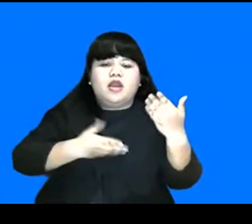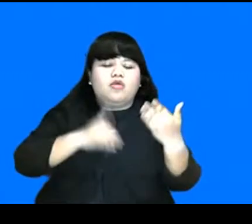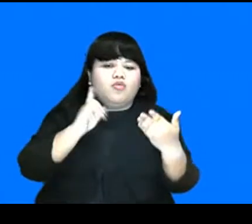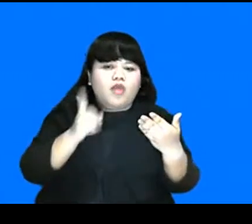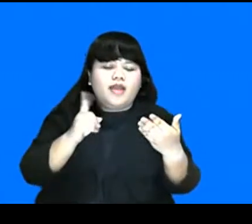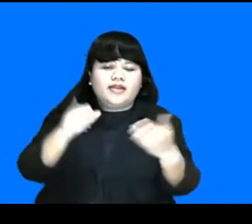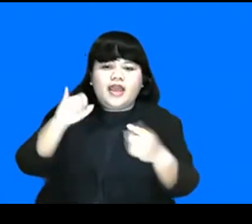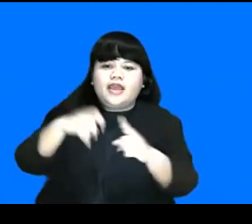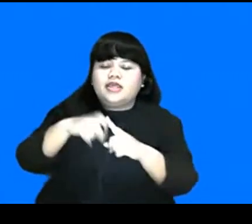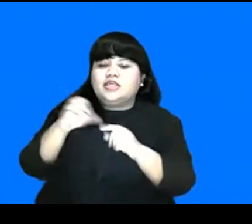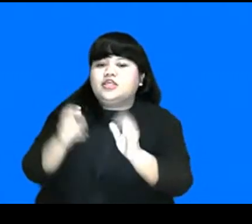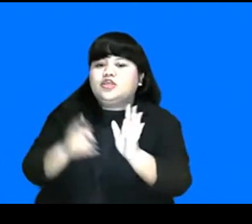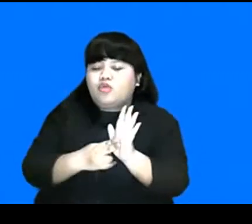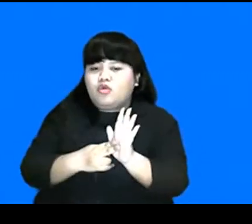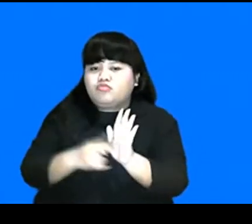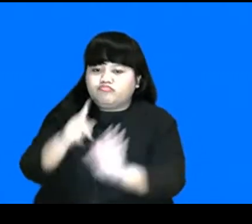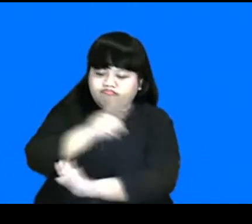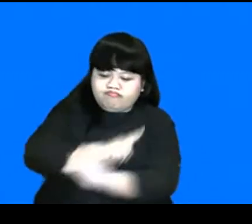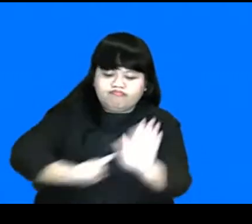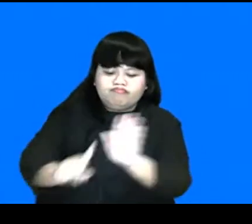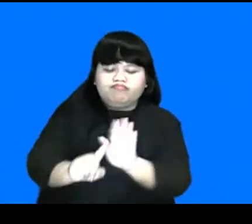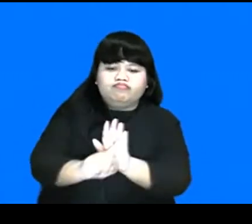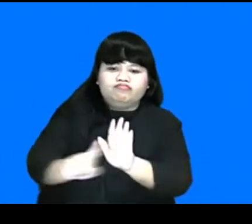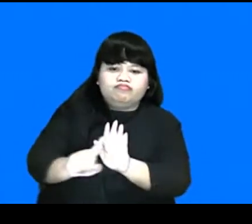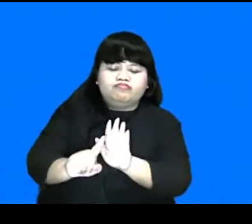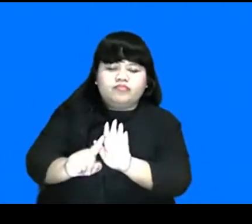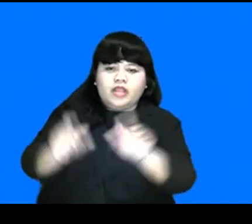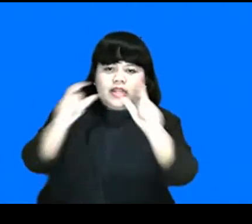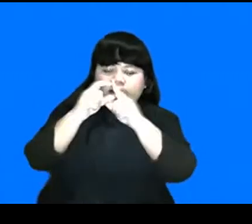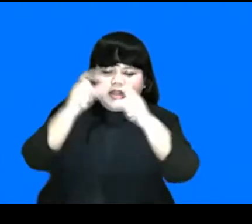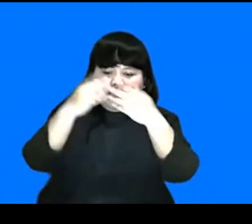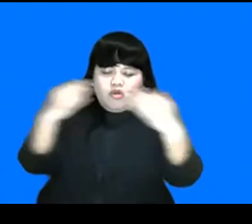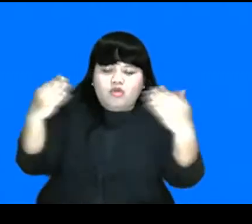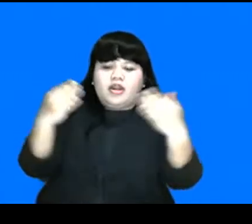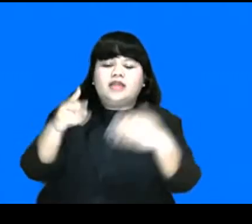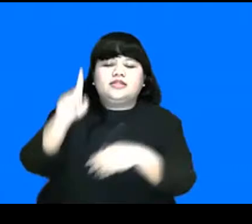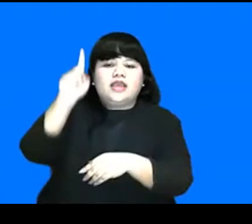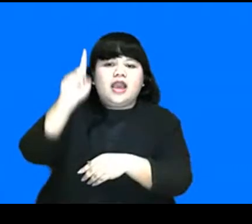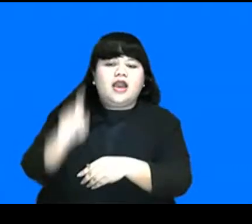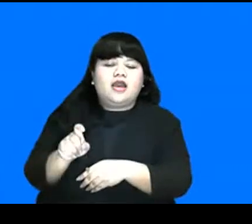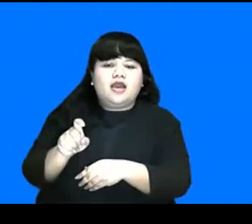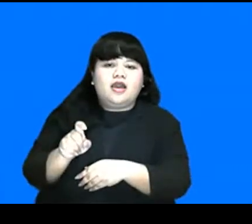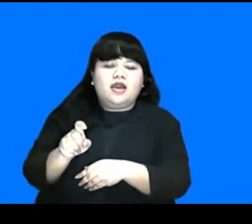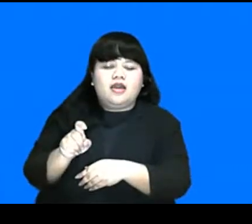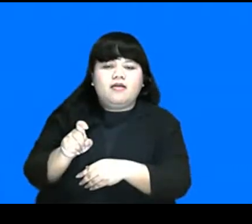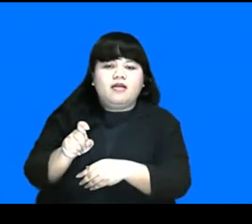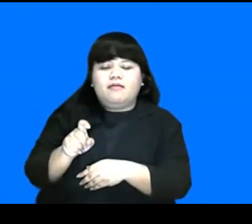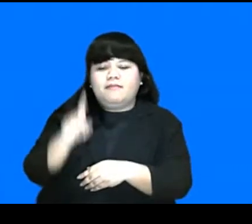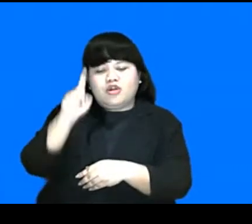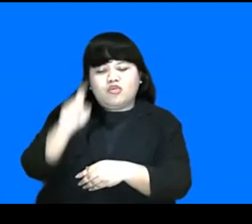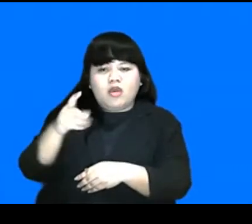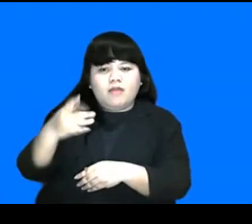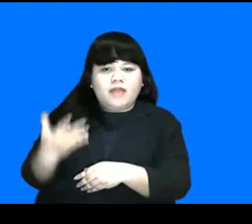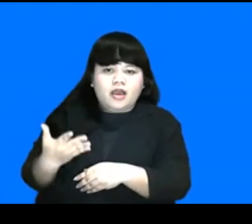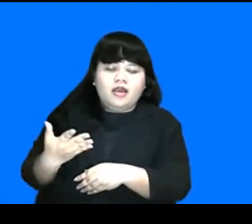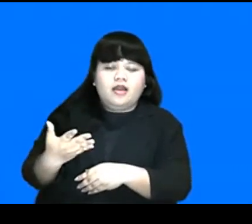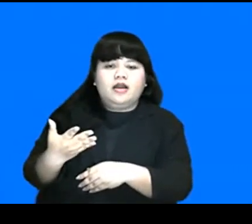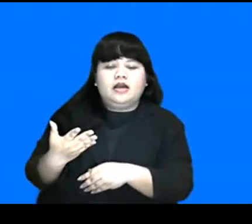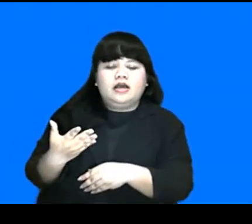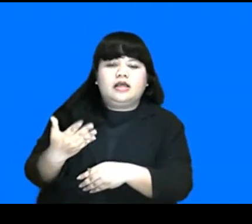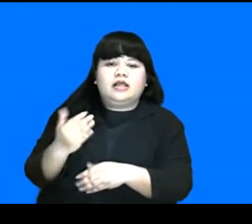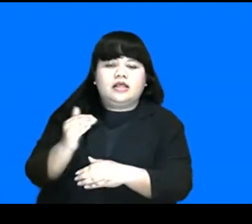to veer a little less towards the very rich and veer more towards those who vote for